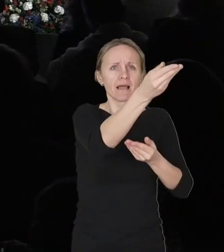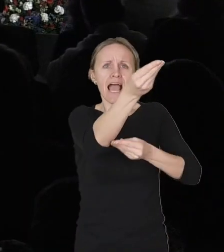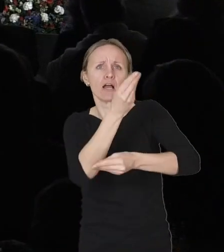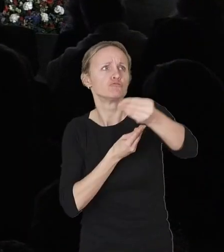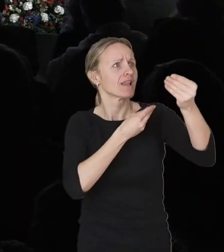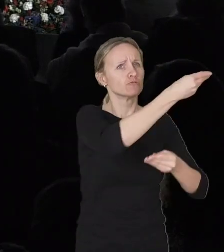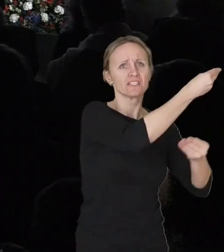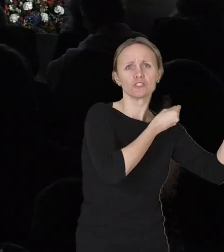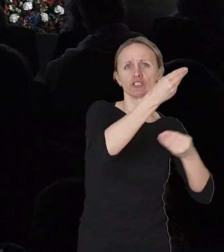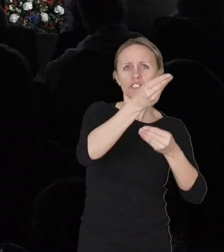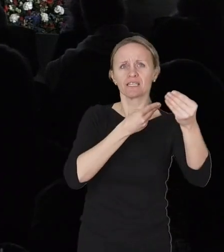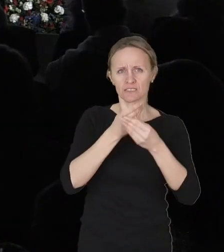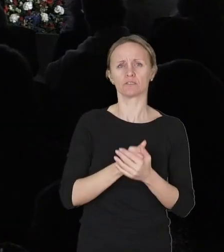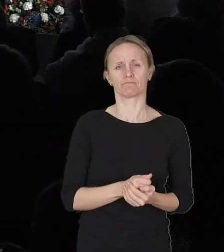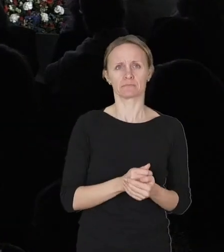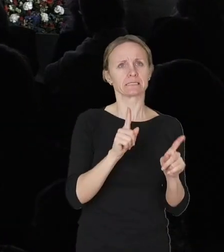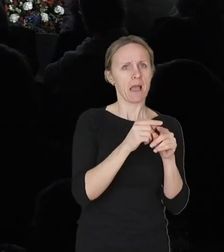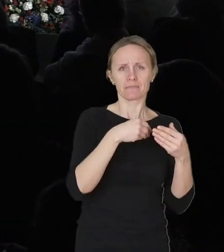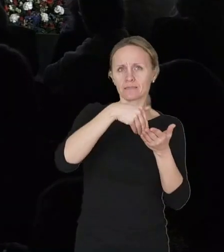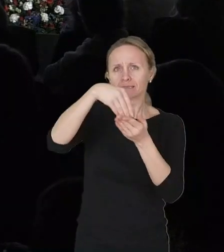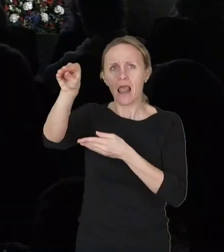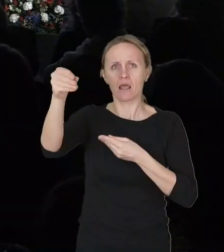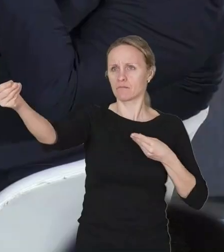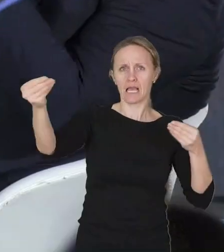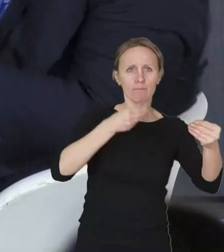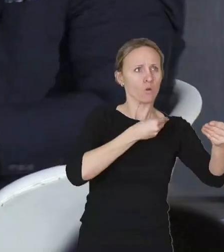cohesion policy in the strategy of the region?